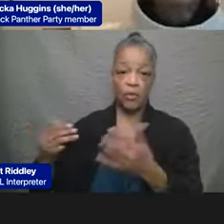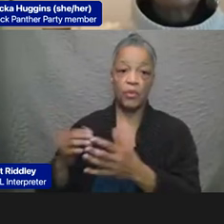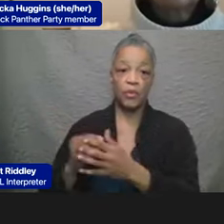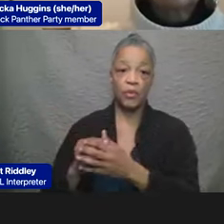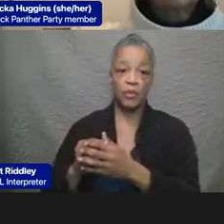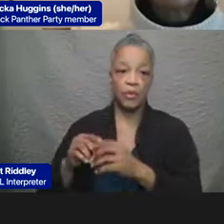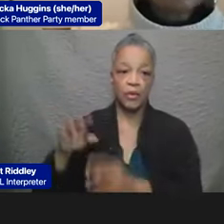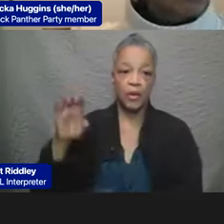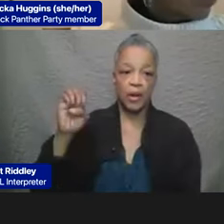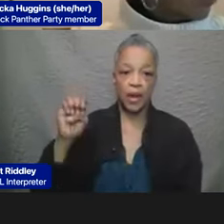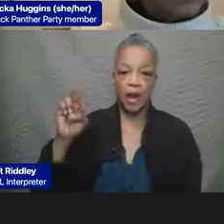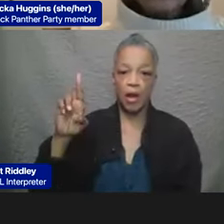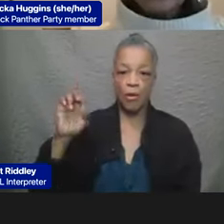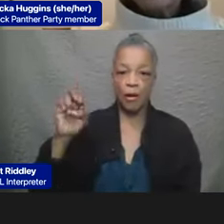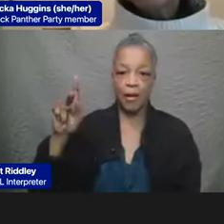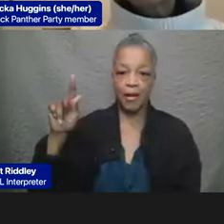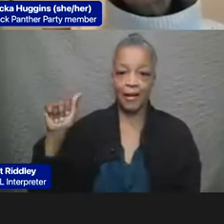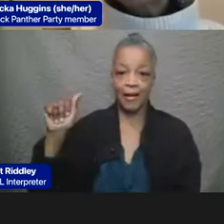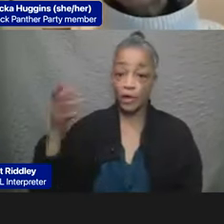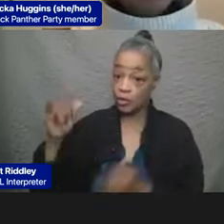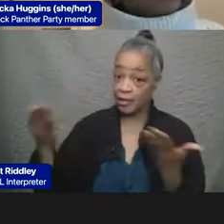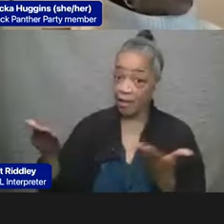to Ericka. Are you still there? Yes.